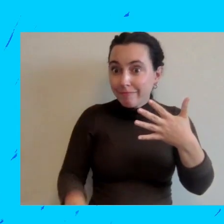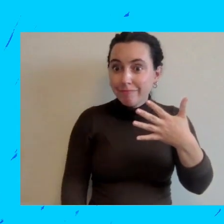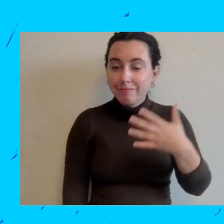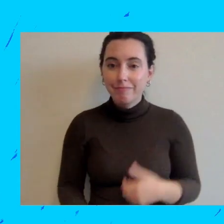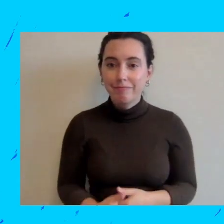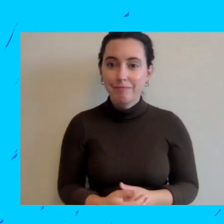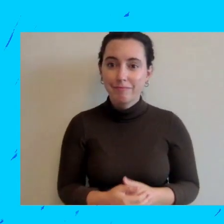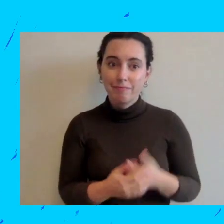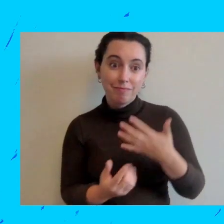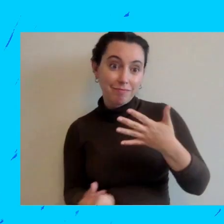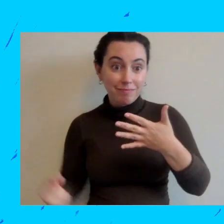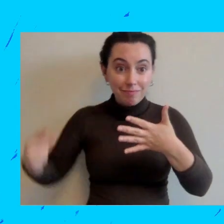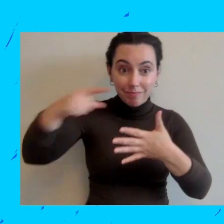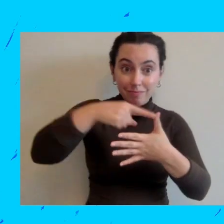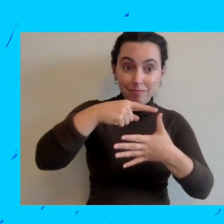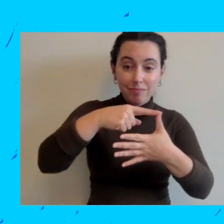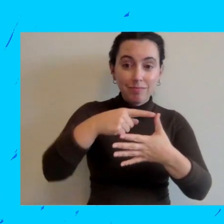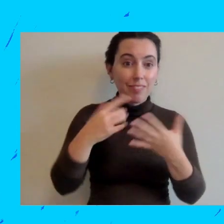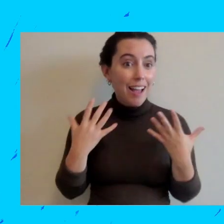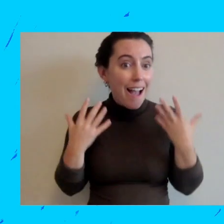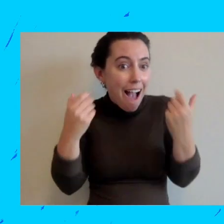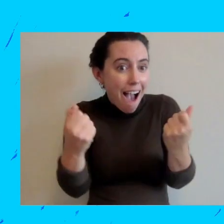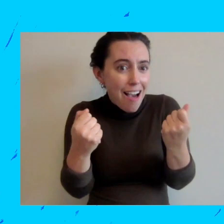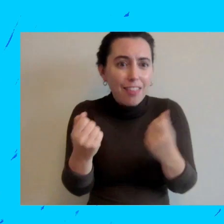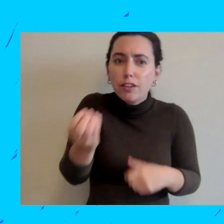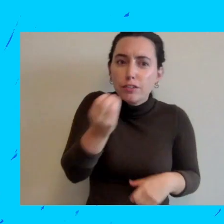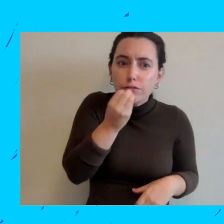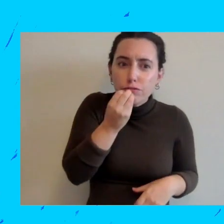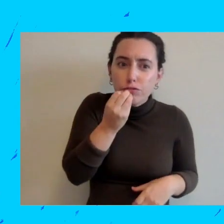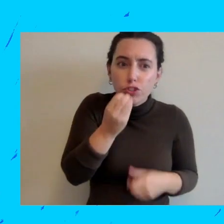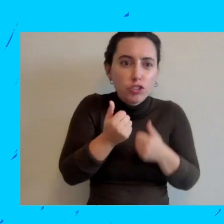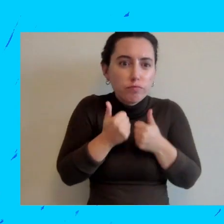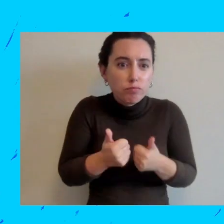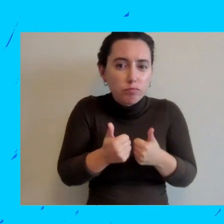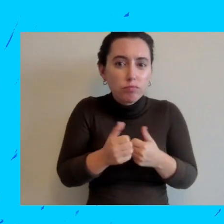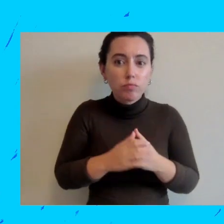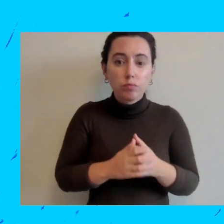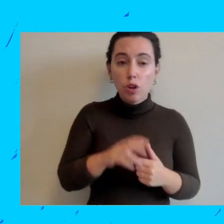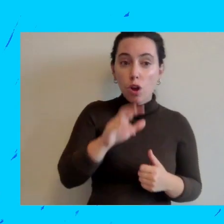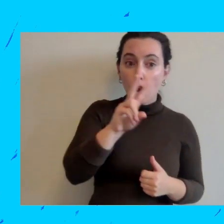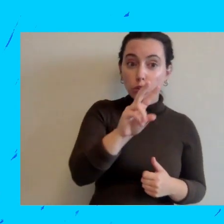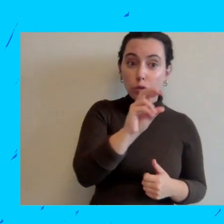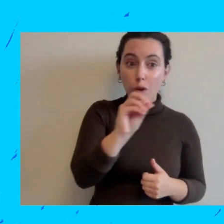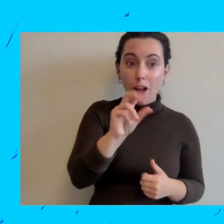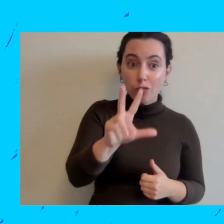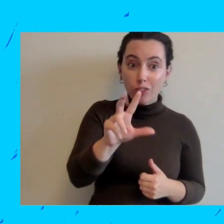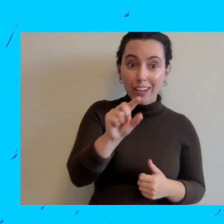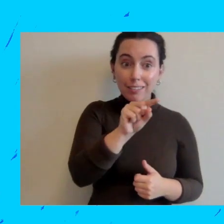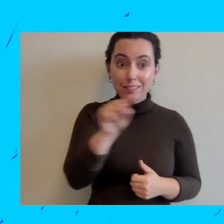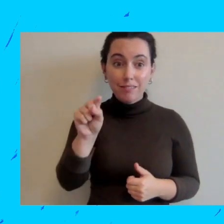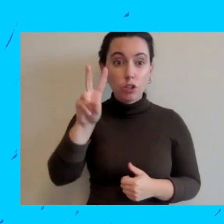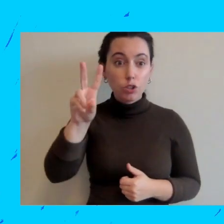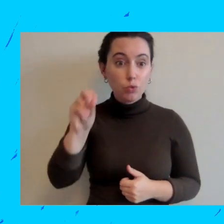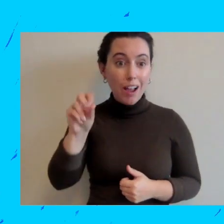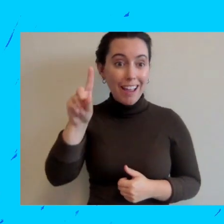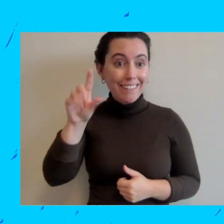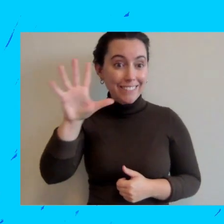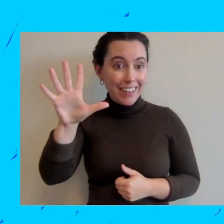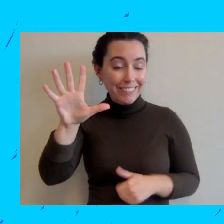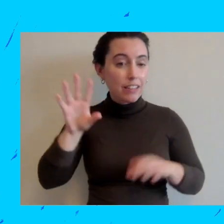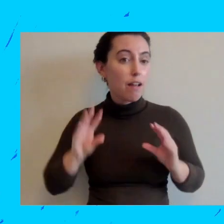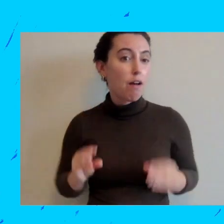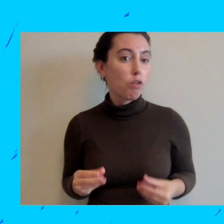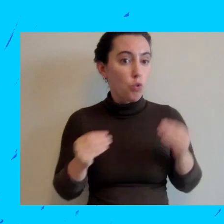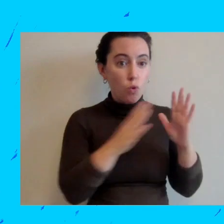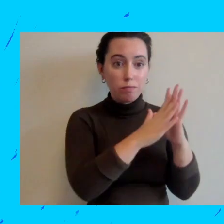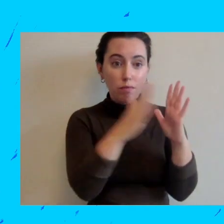Number one, good health and nutrition. Between 2003 and 2015, adolescents accounted for 11%